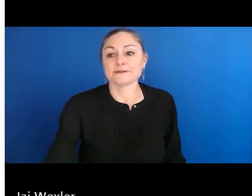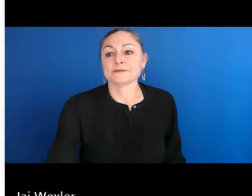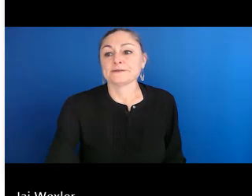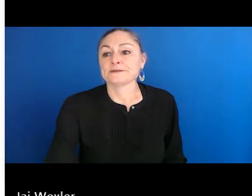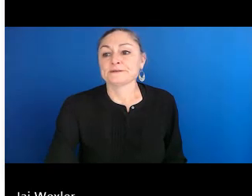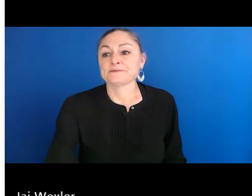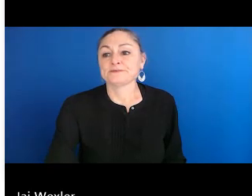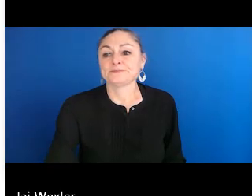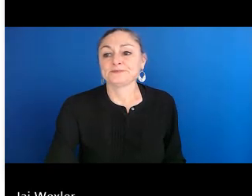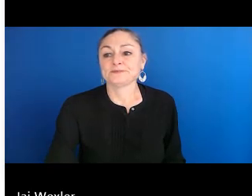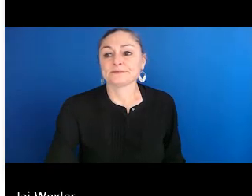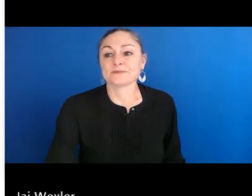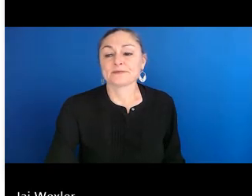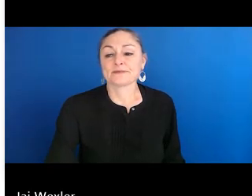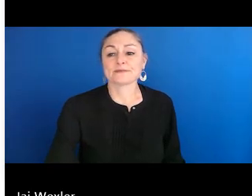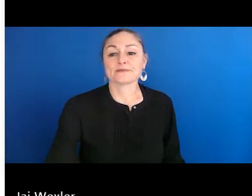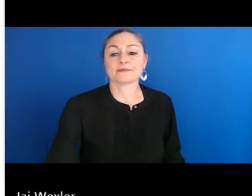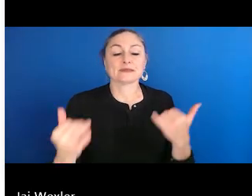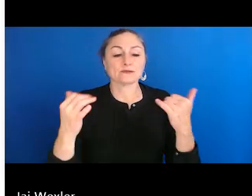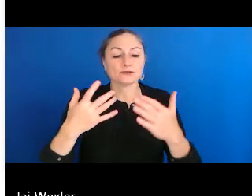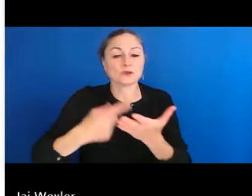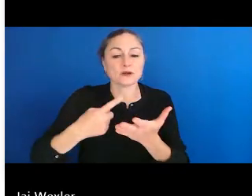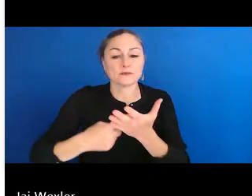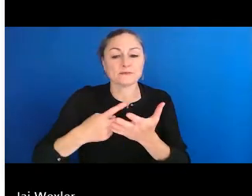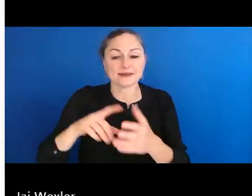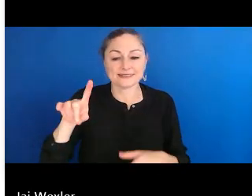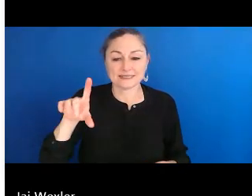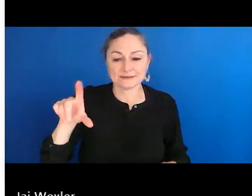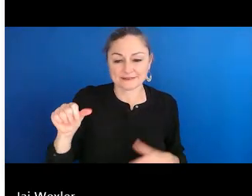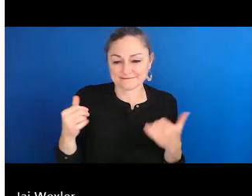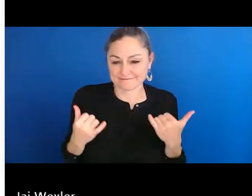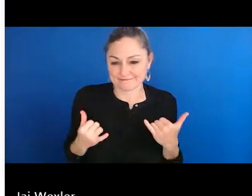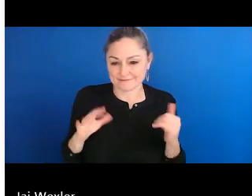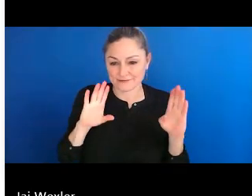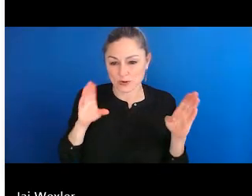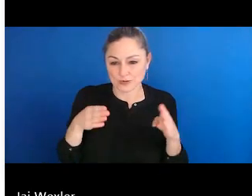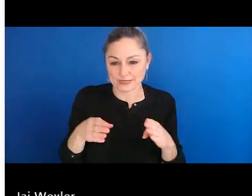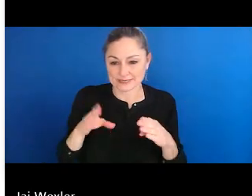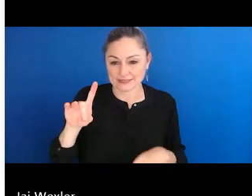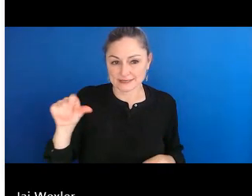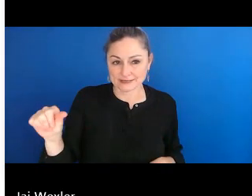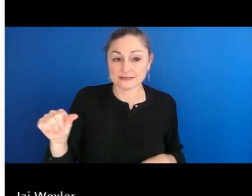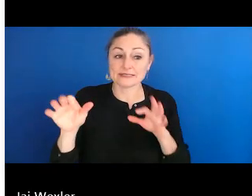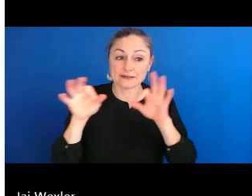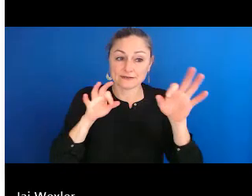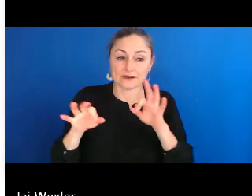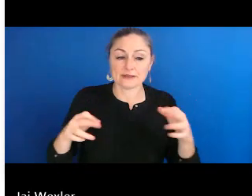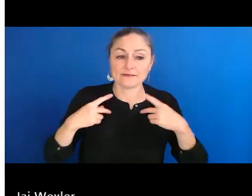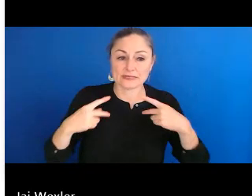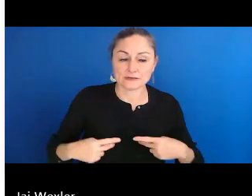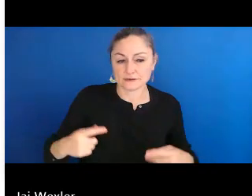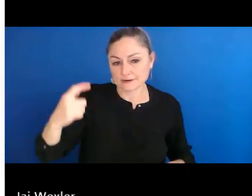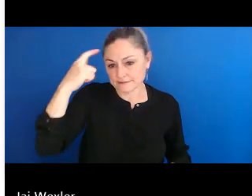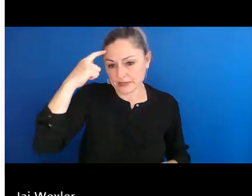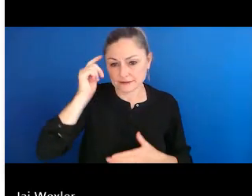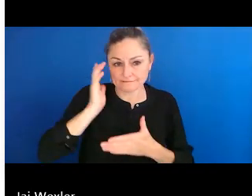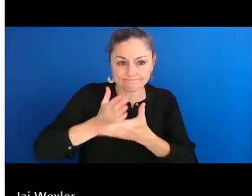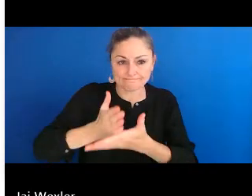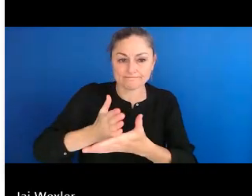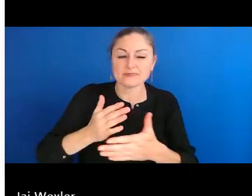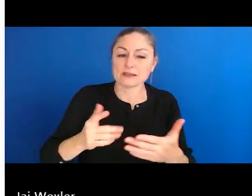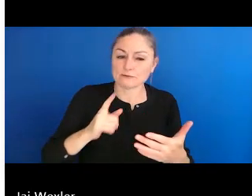Next, I'd like to talk about disability since that's the focus of our presentation today. It's defined as a physical or mental impairment that substantially